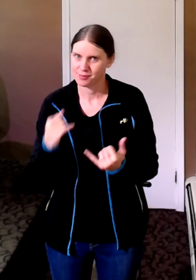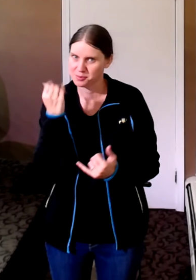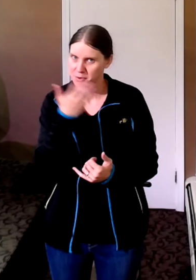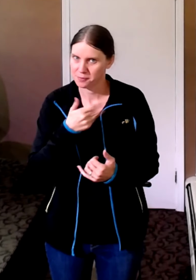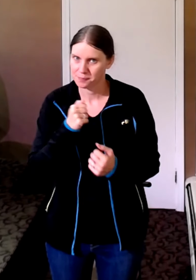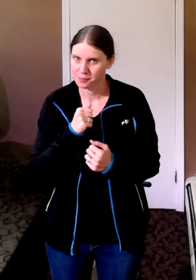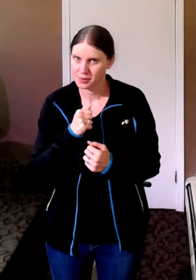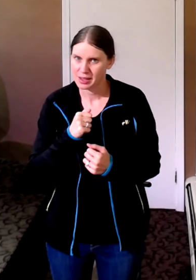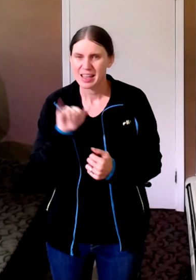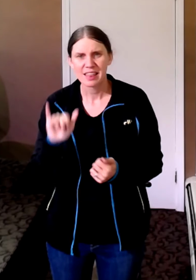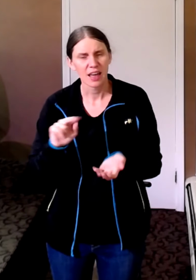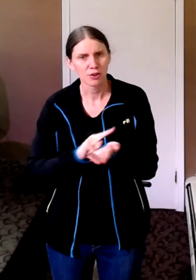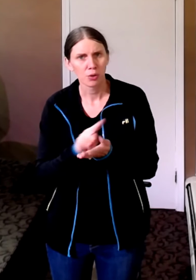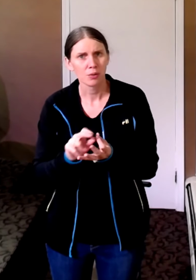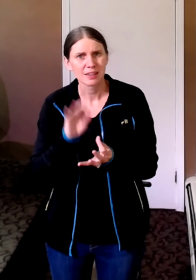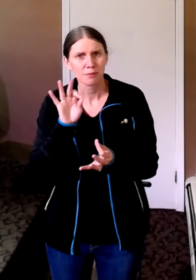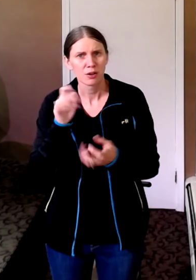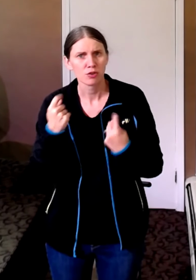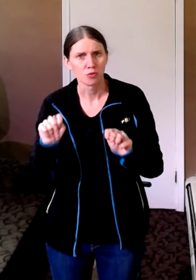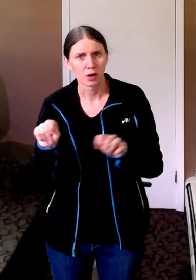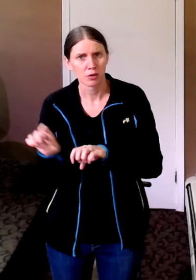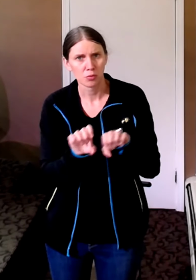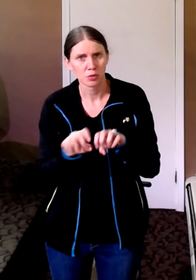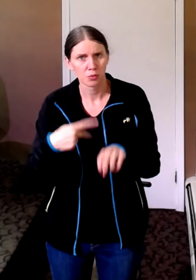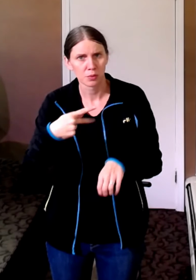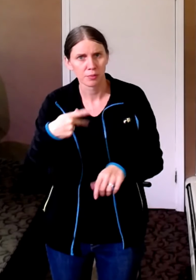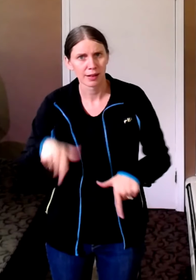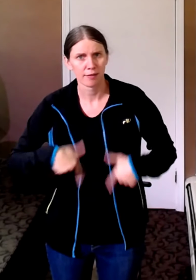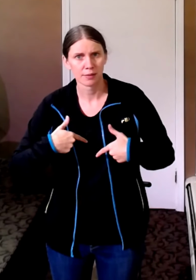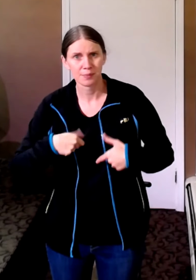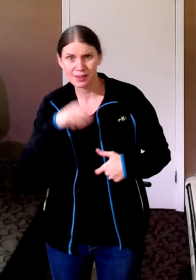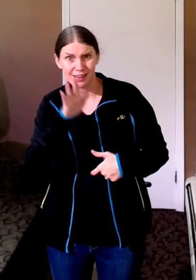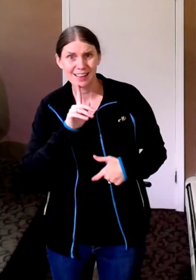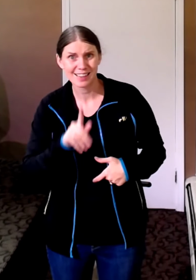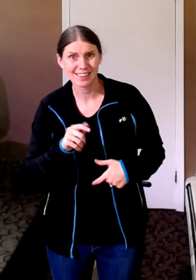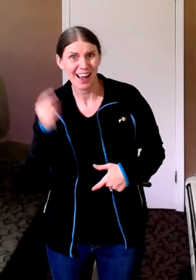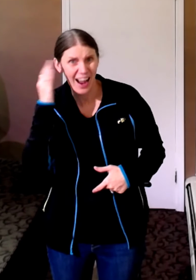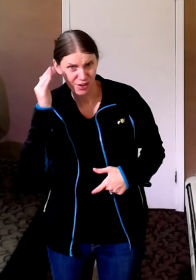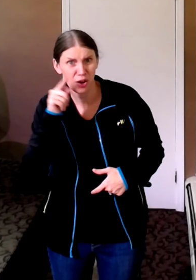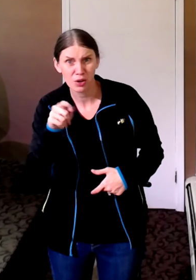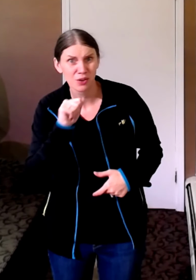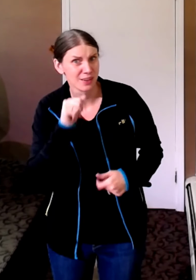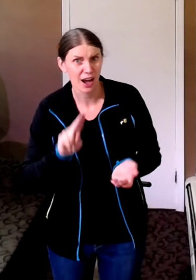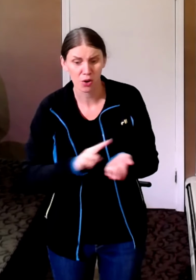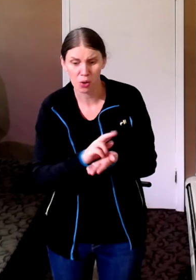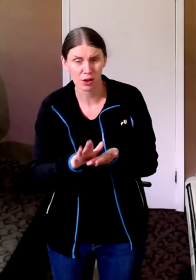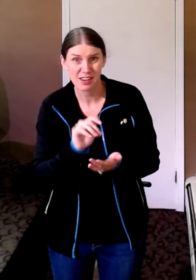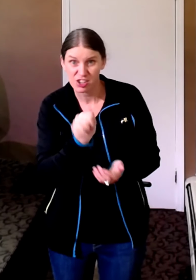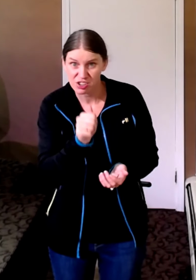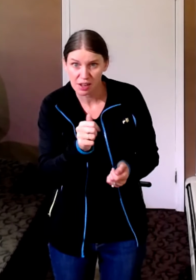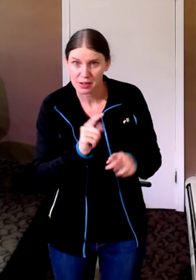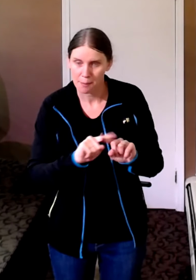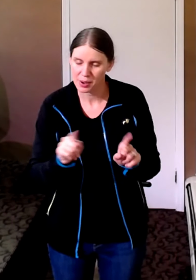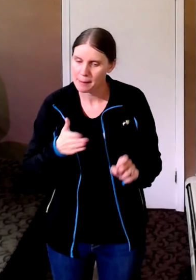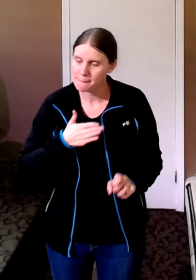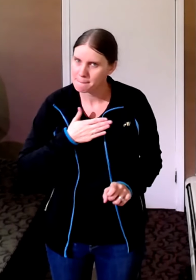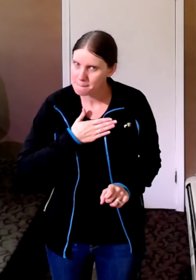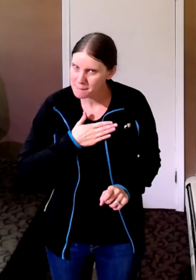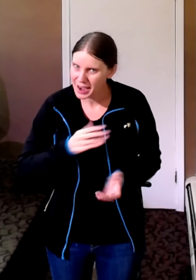That's what the Holy Spirit's trying to do in our lives. God says, I know you're not holy in and of yourselves, but